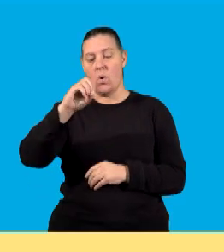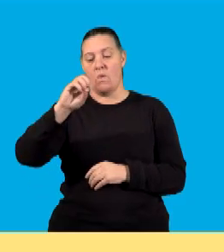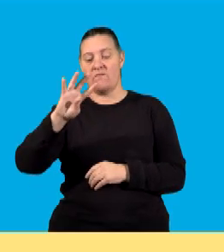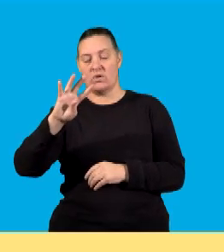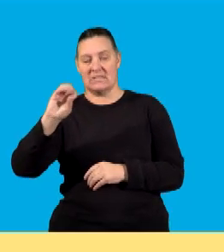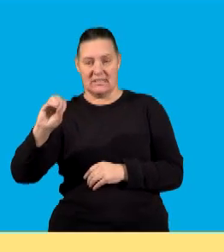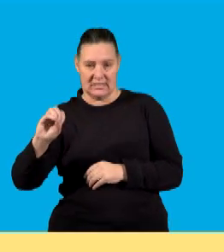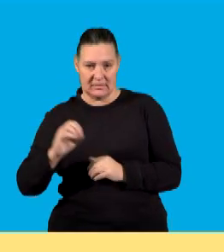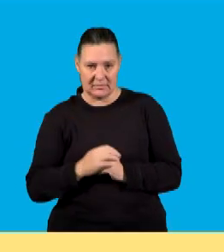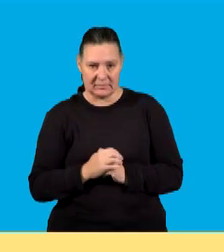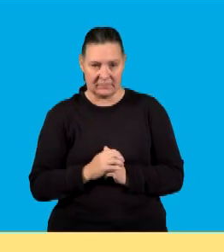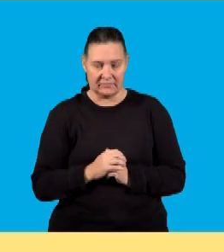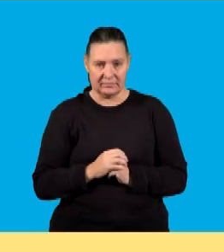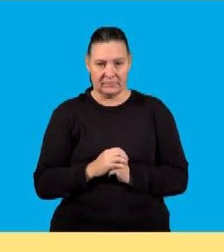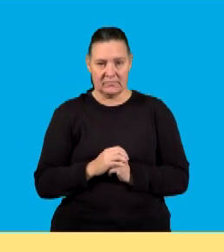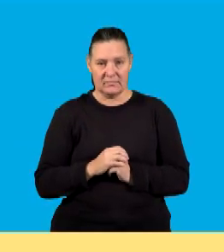41,040.